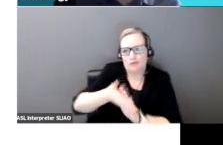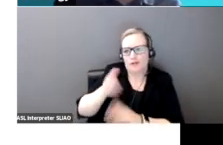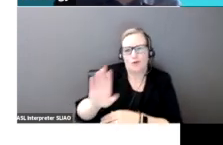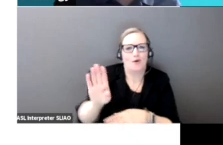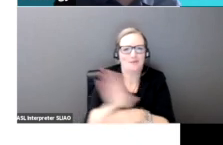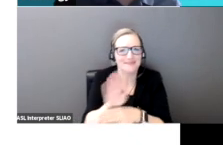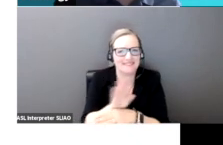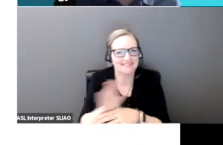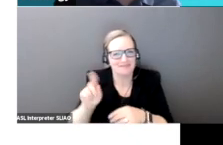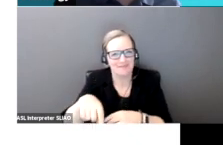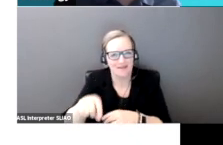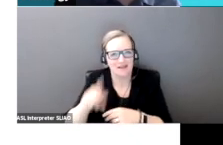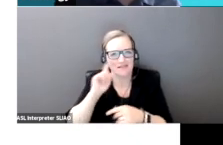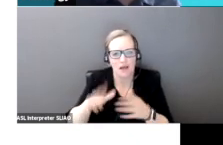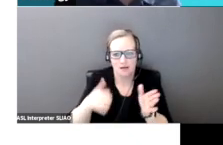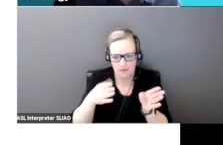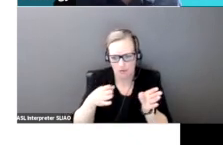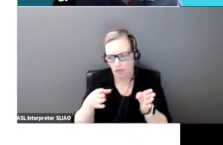railroading you or taking you off course?